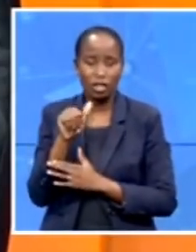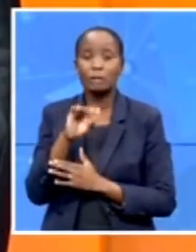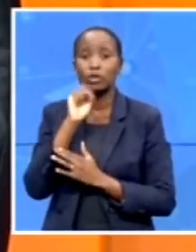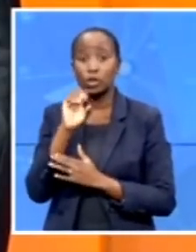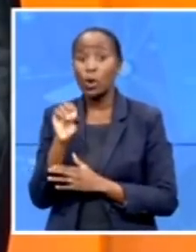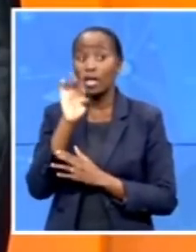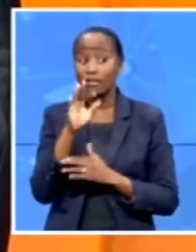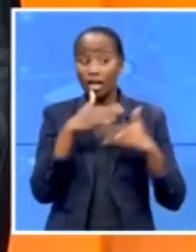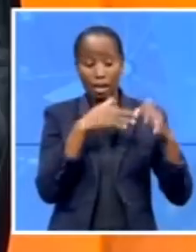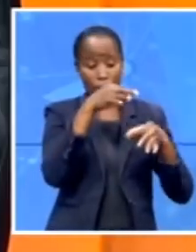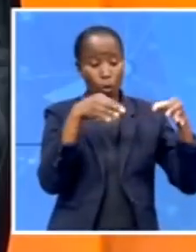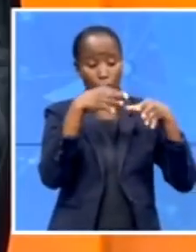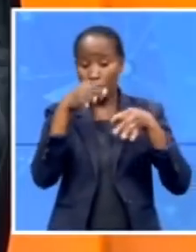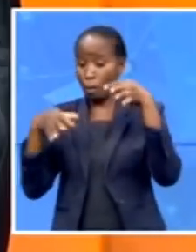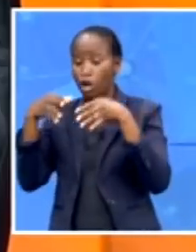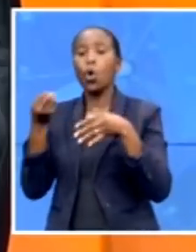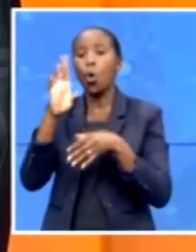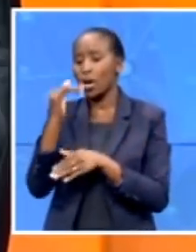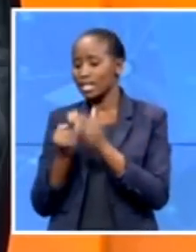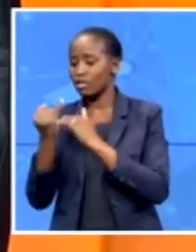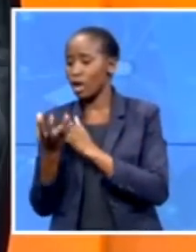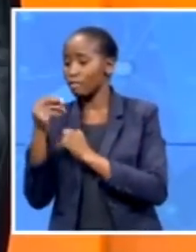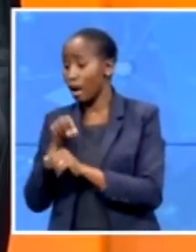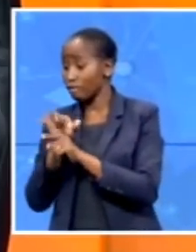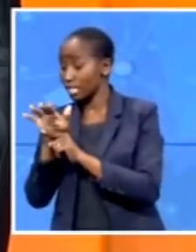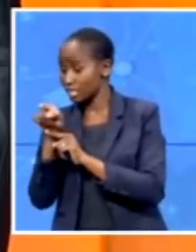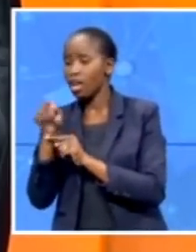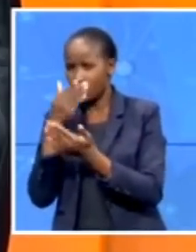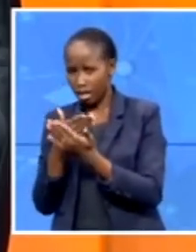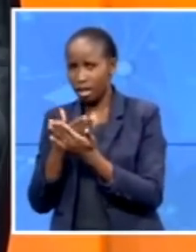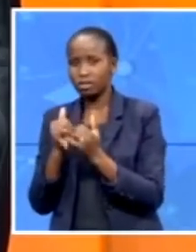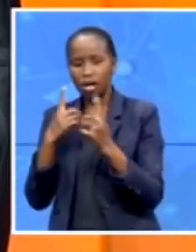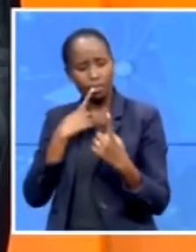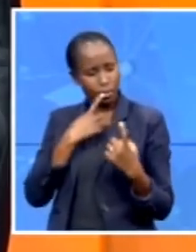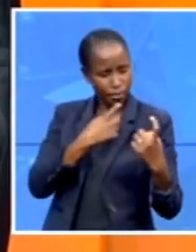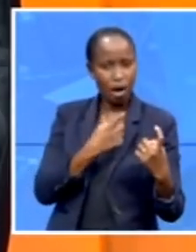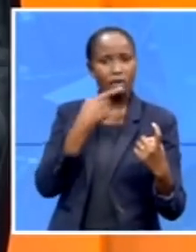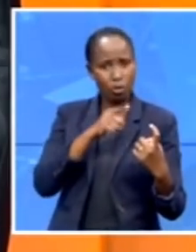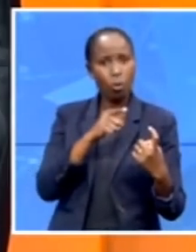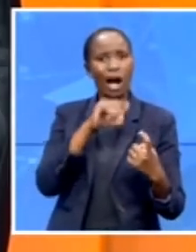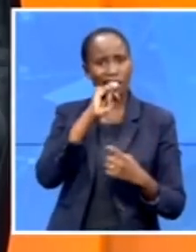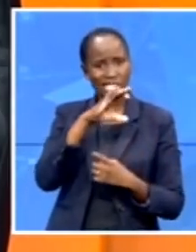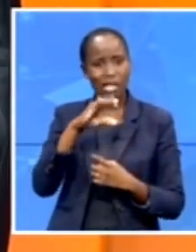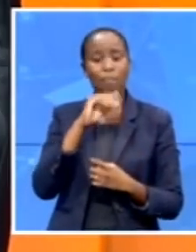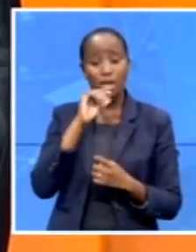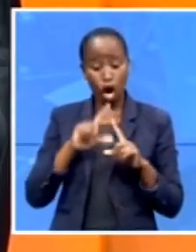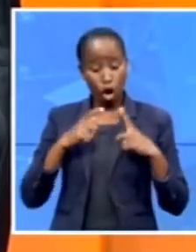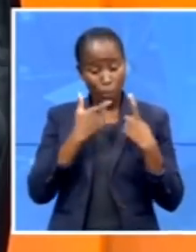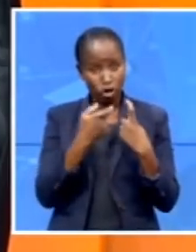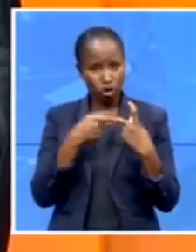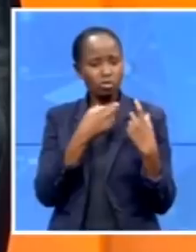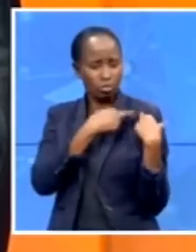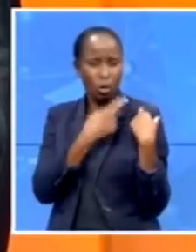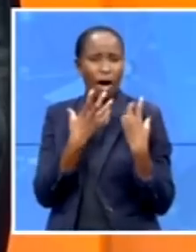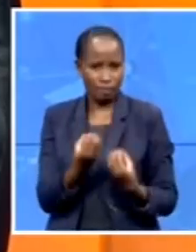those issues with the IEC, and the Commission has got a responsibility to deal with that before they announce the results of an election.